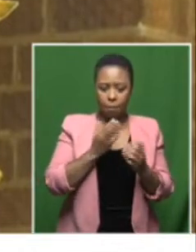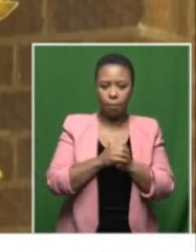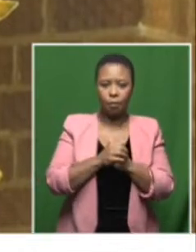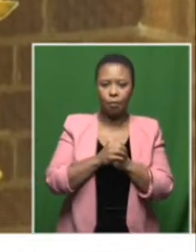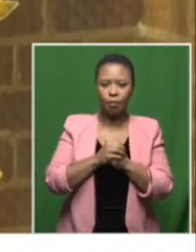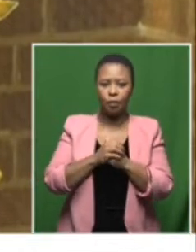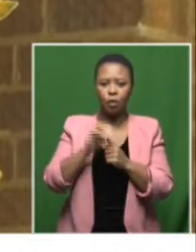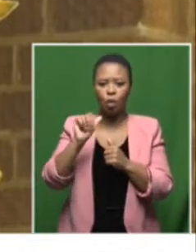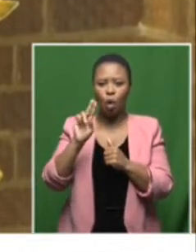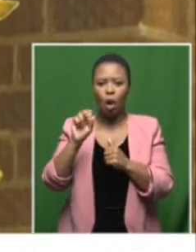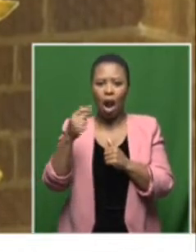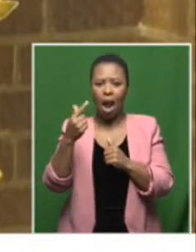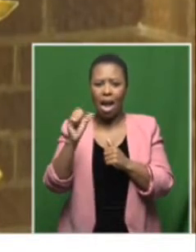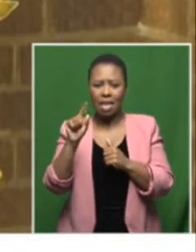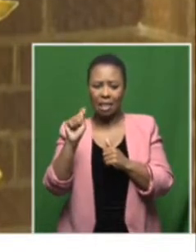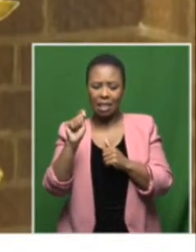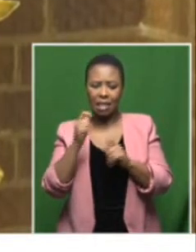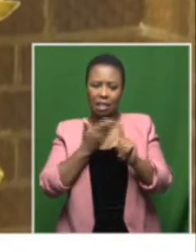August Meteor.